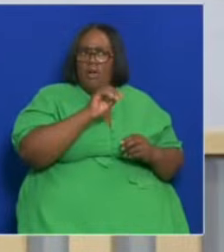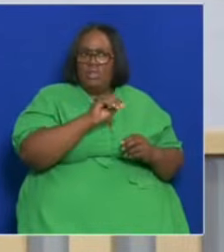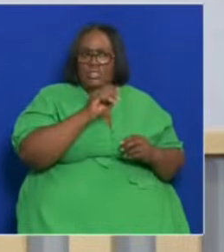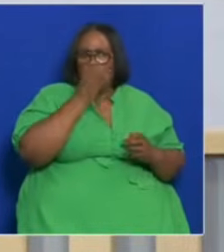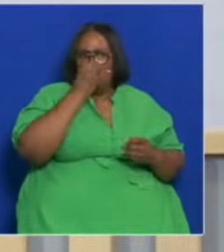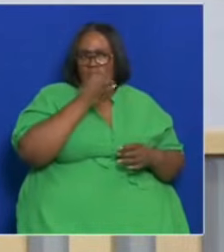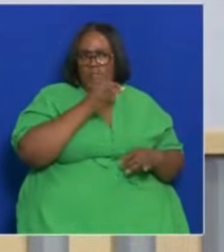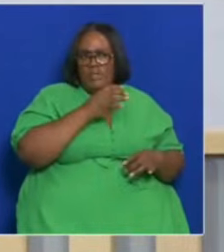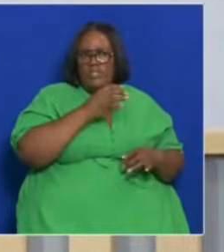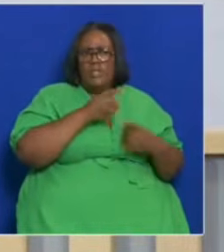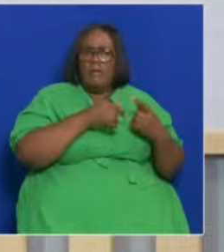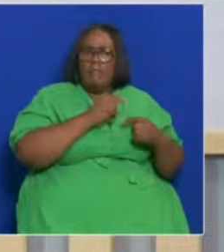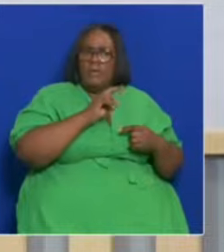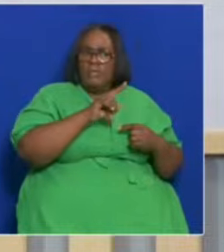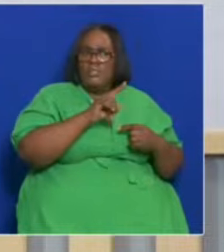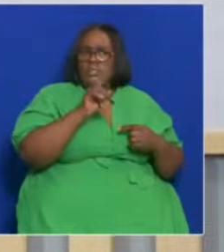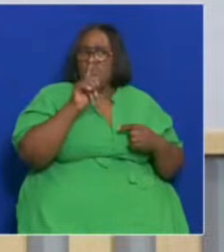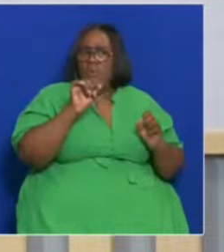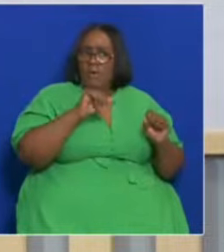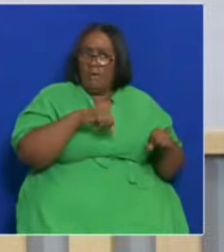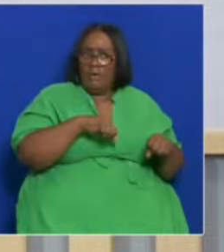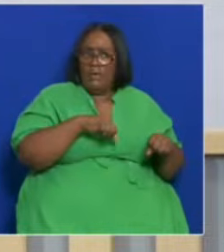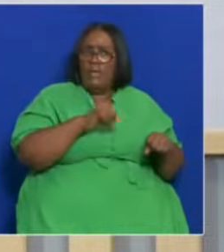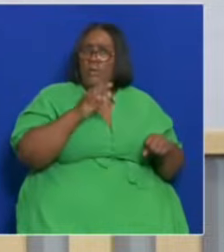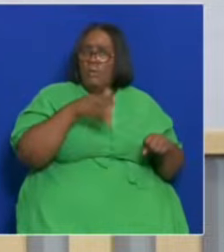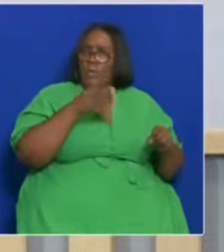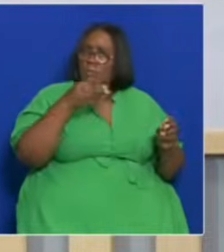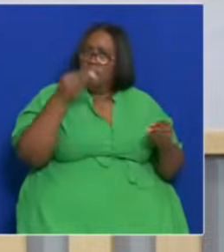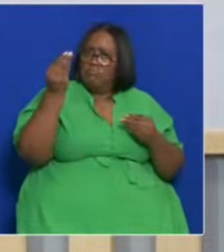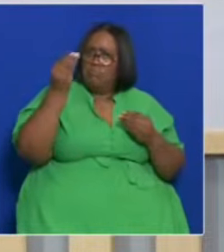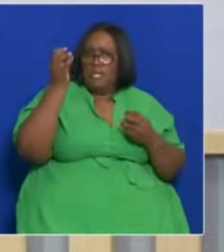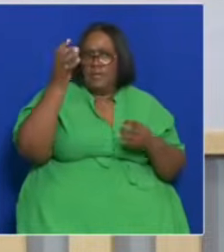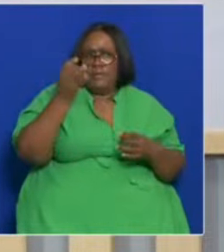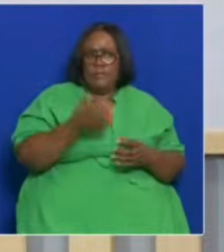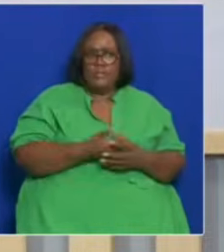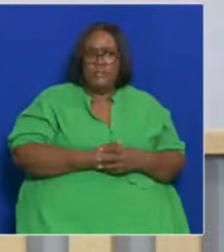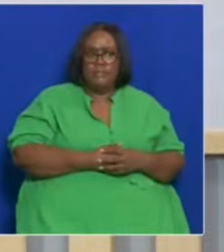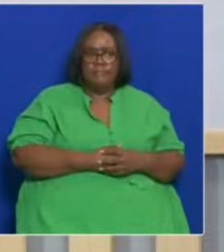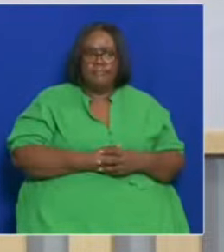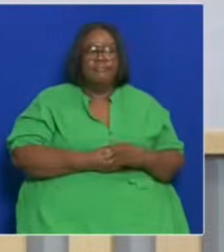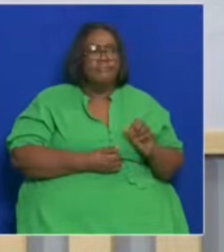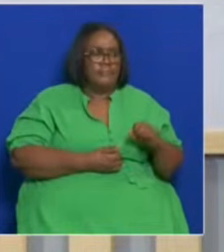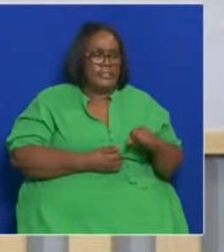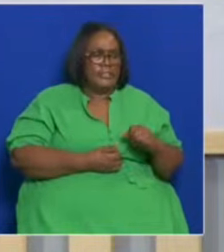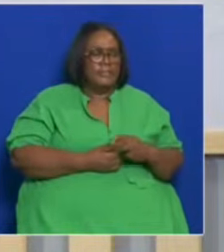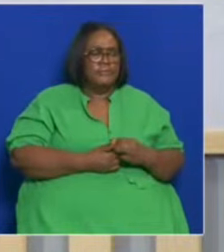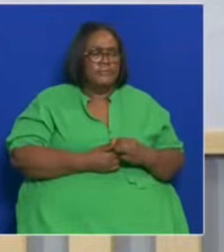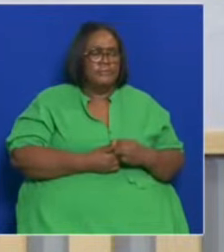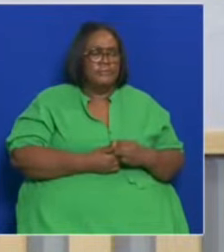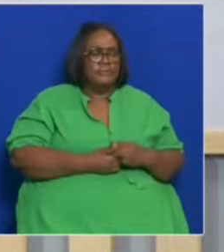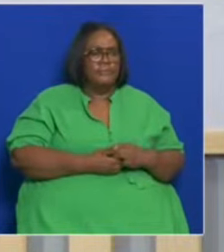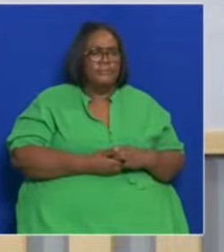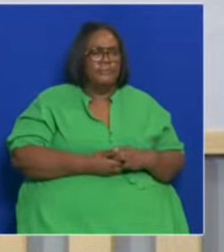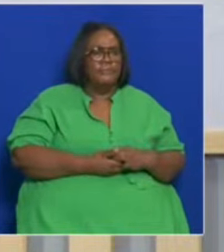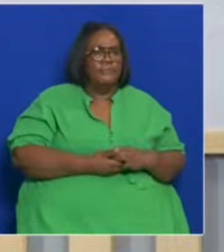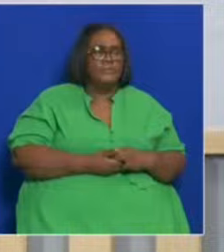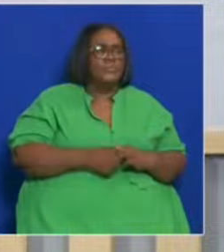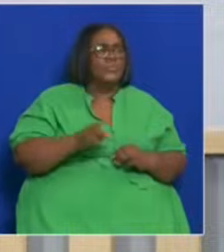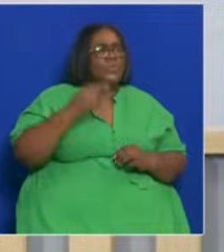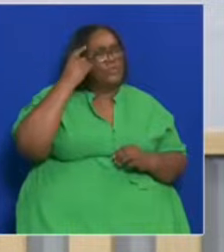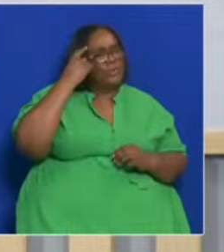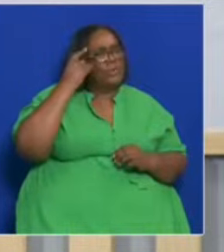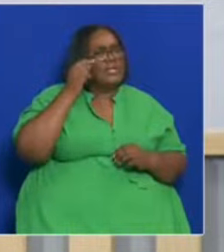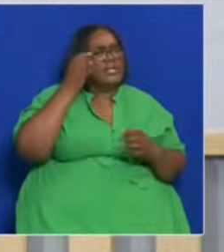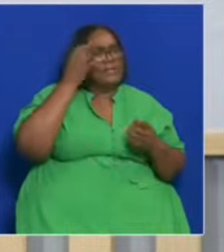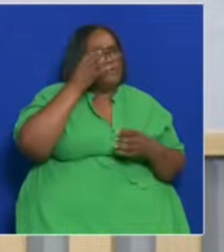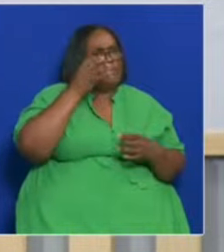correct. you agree that you would provide this information. That is correct. What did you understand that she would do with this information once